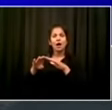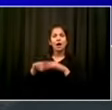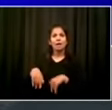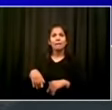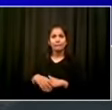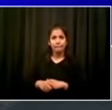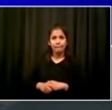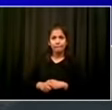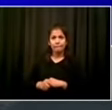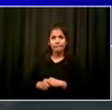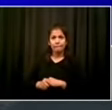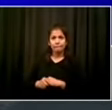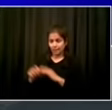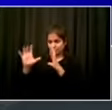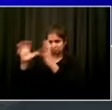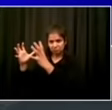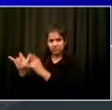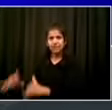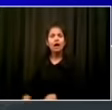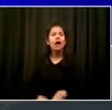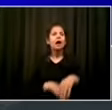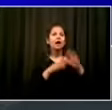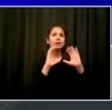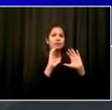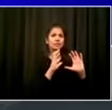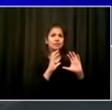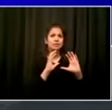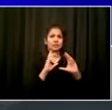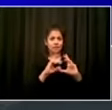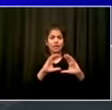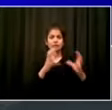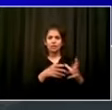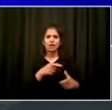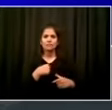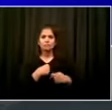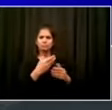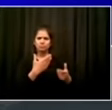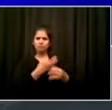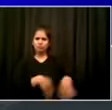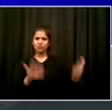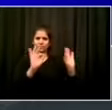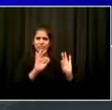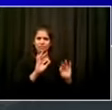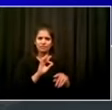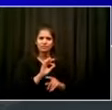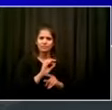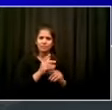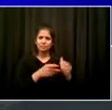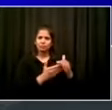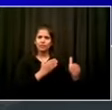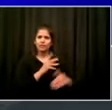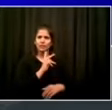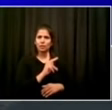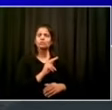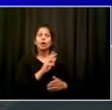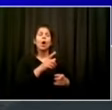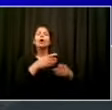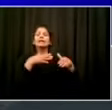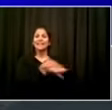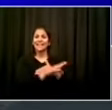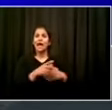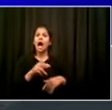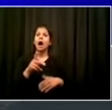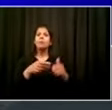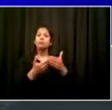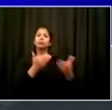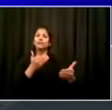initiatives to reach young people, and with close cooperation and partnership with the City Council to focus on summer youth employment,